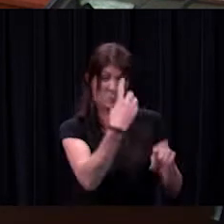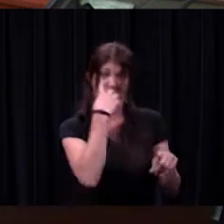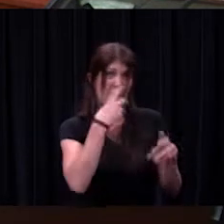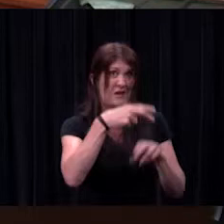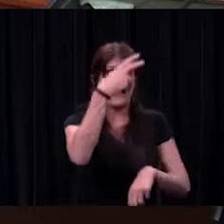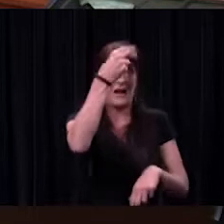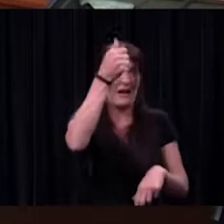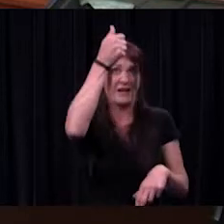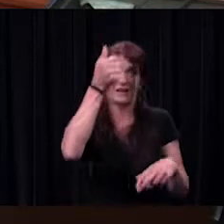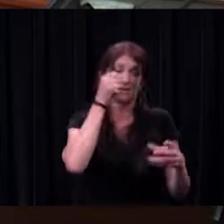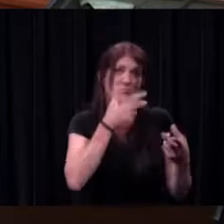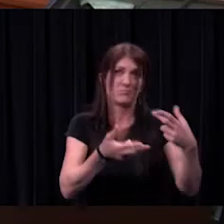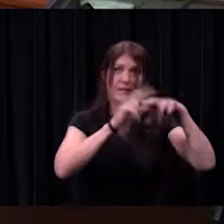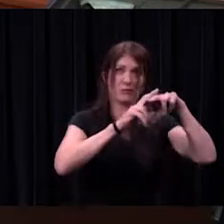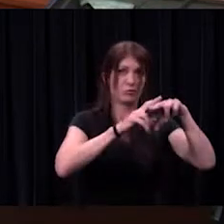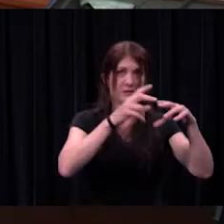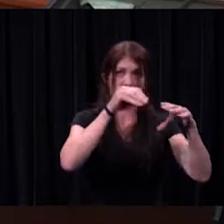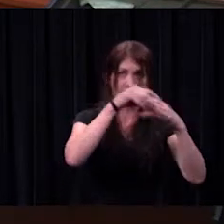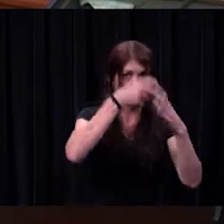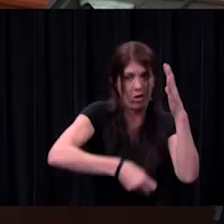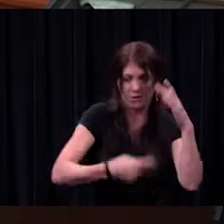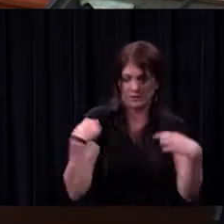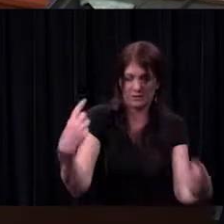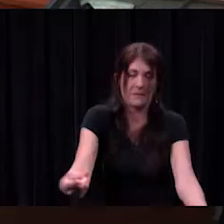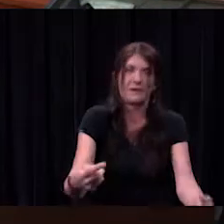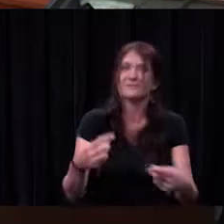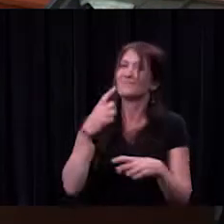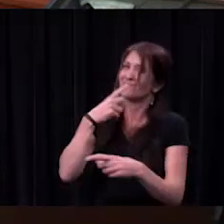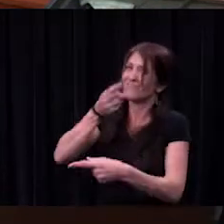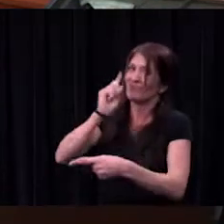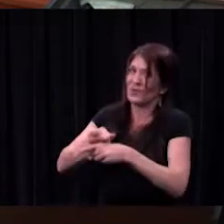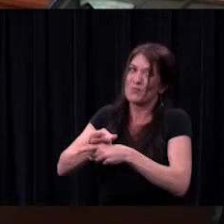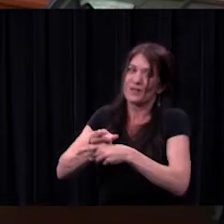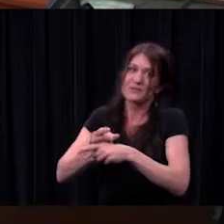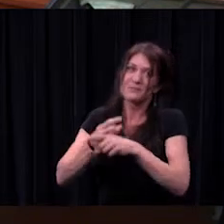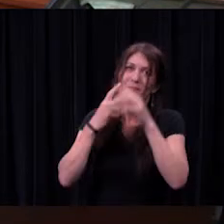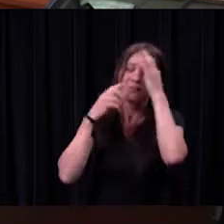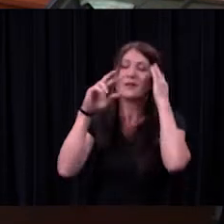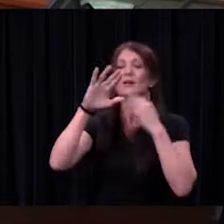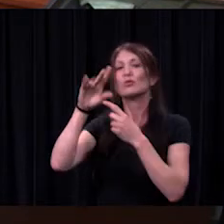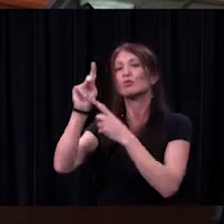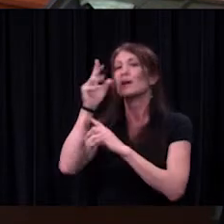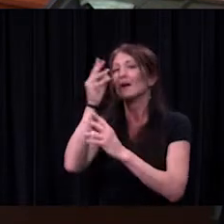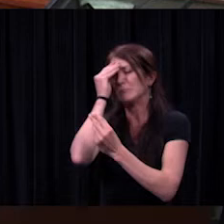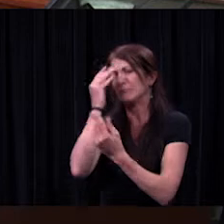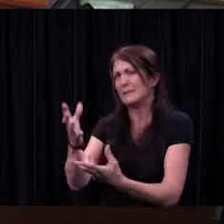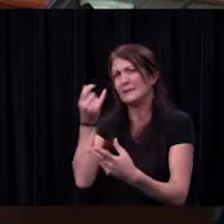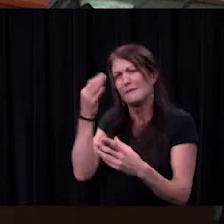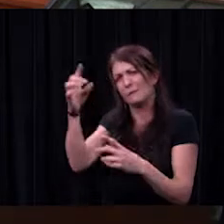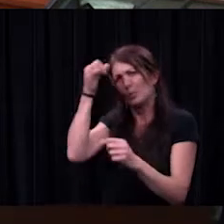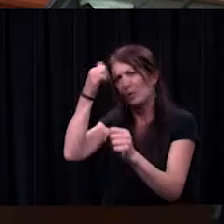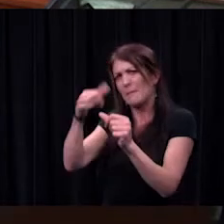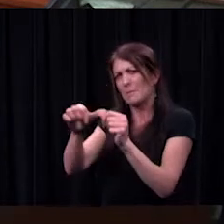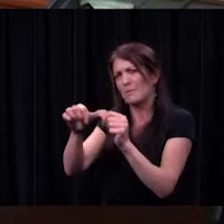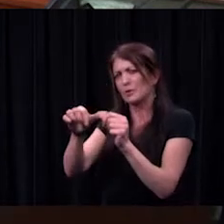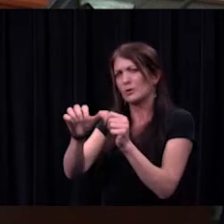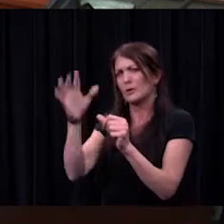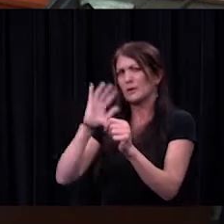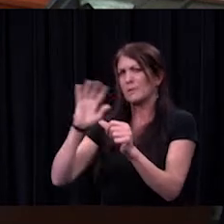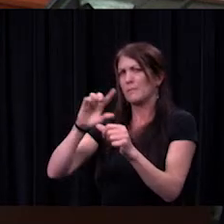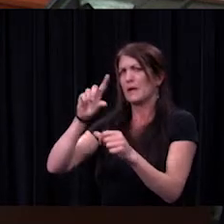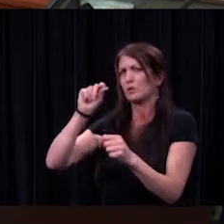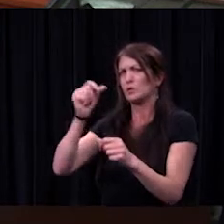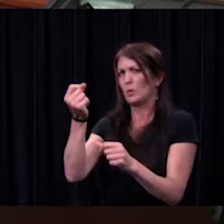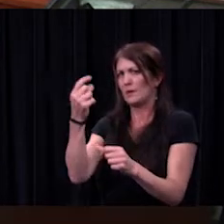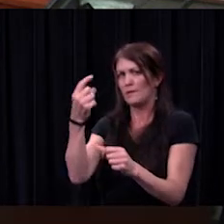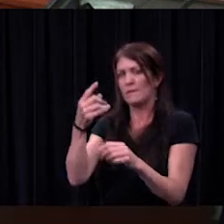in several years, right? It is, and Rick, I will share with you, if you recall, in 2011,